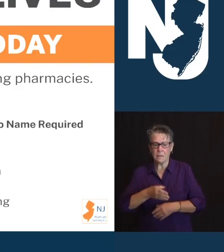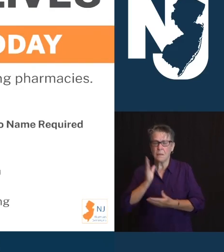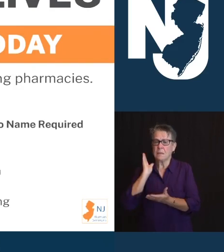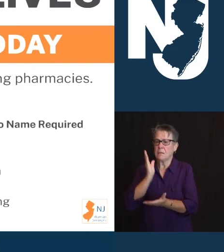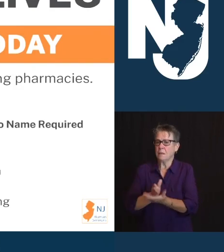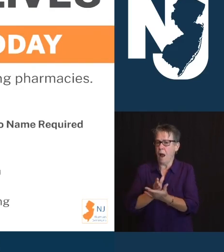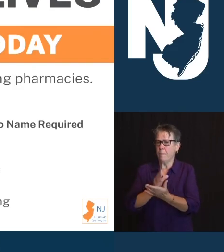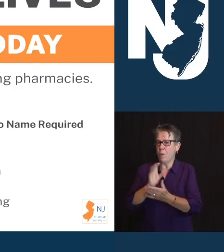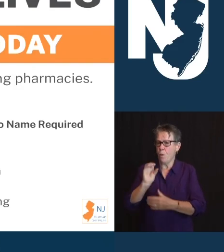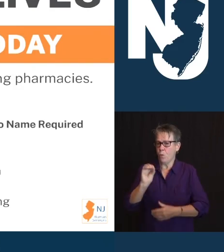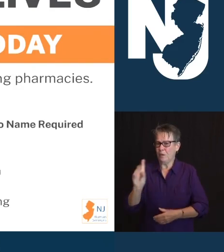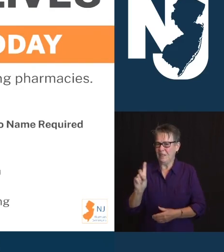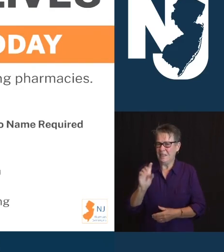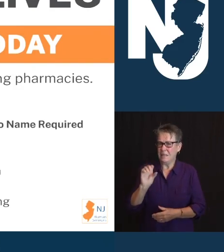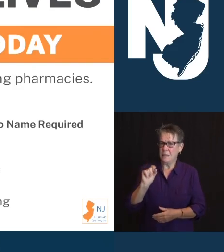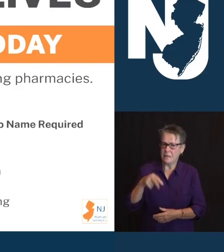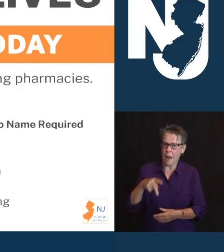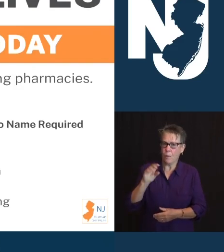nj.gov/human